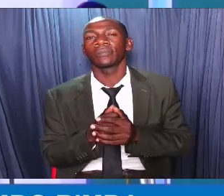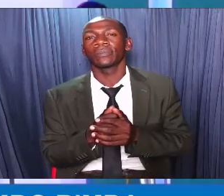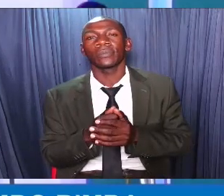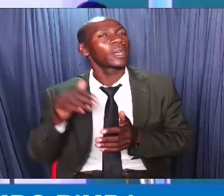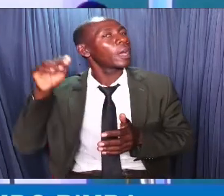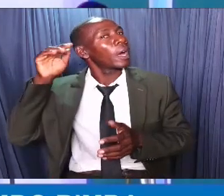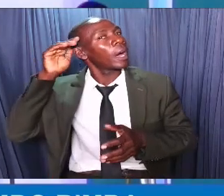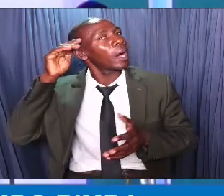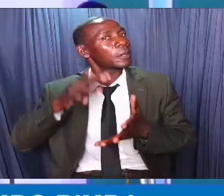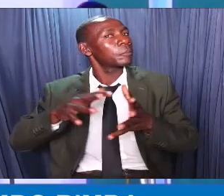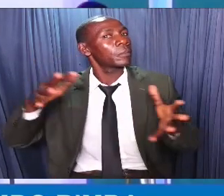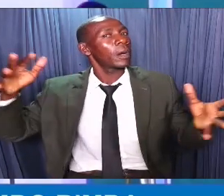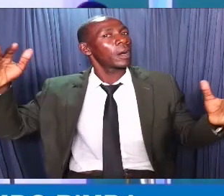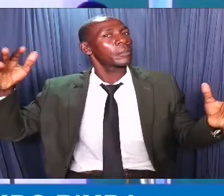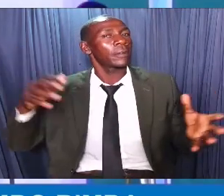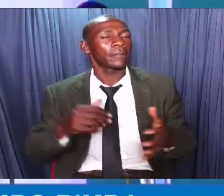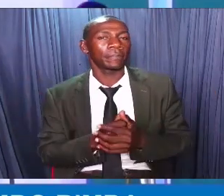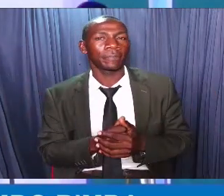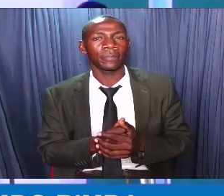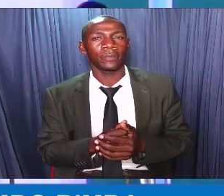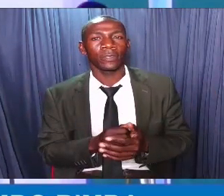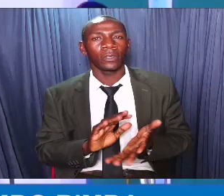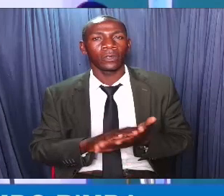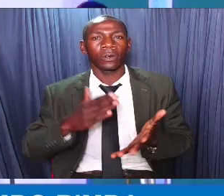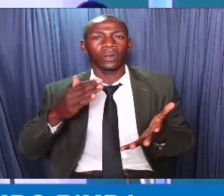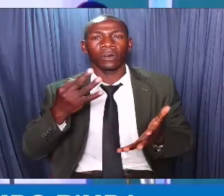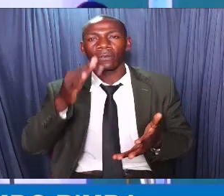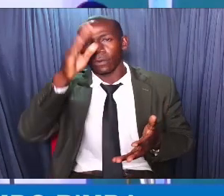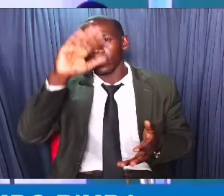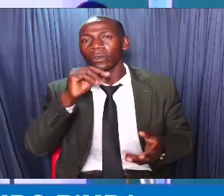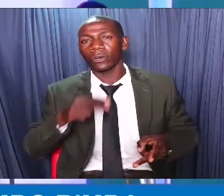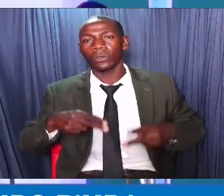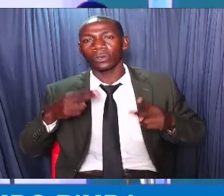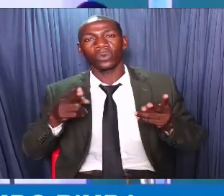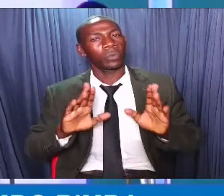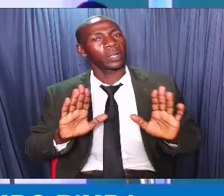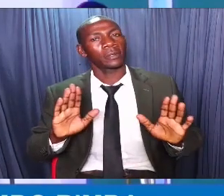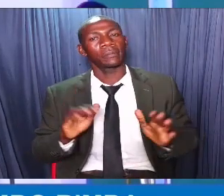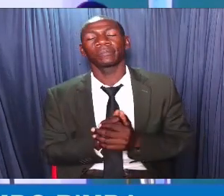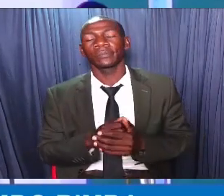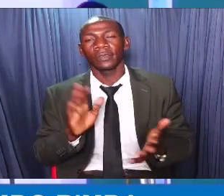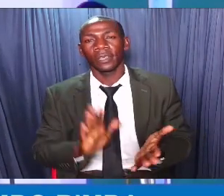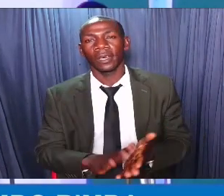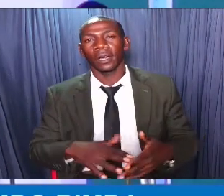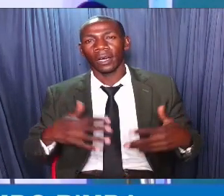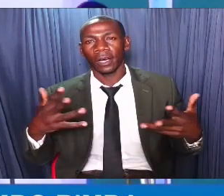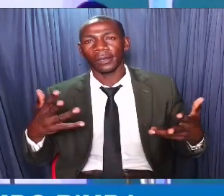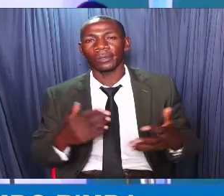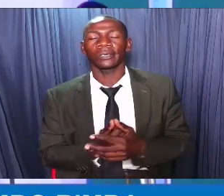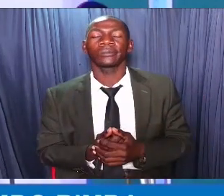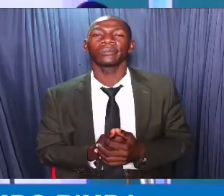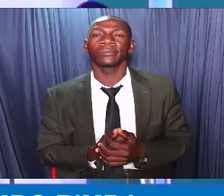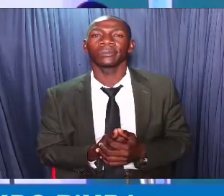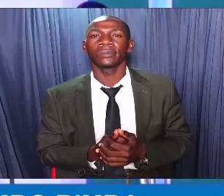kwa wingi and the sound to be heard very far. Utukufu wa Mungu si kwa wanadamu. For the glory of God not man. Hallelujah.